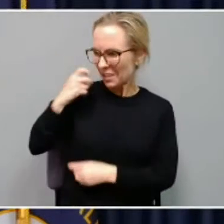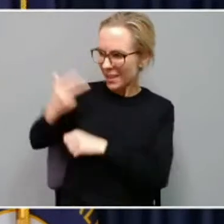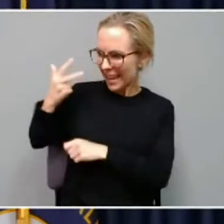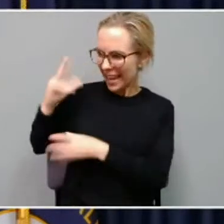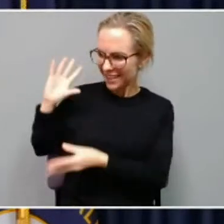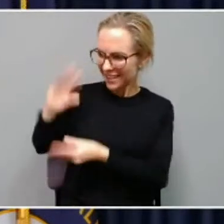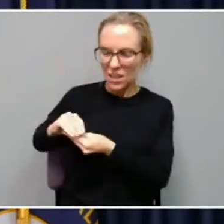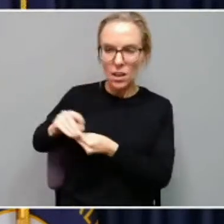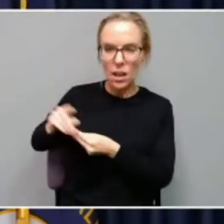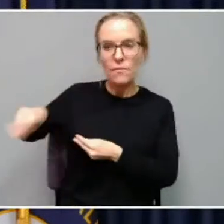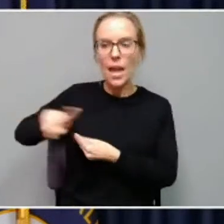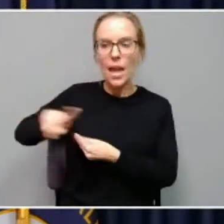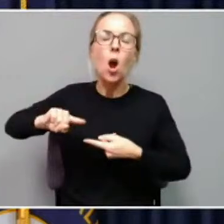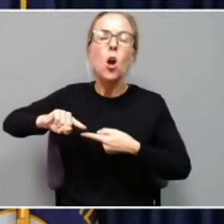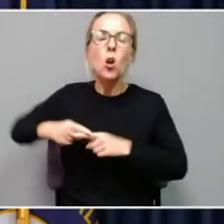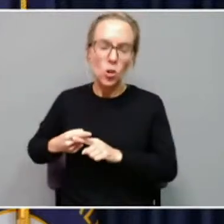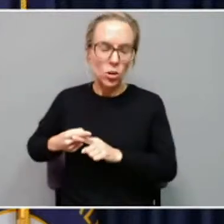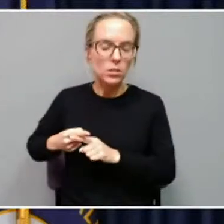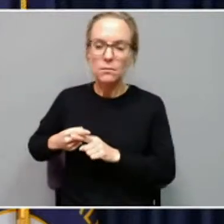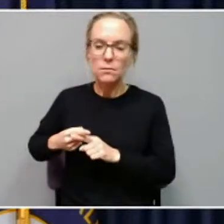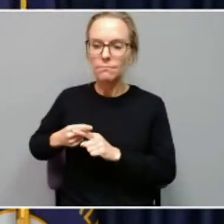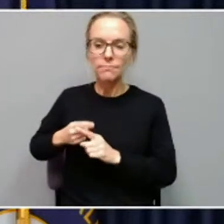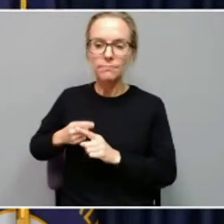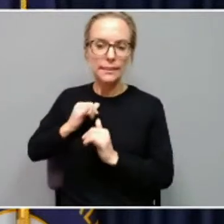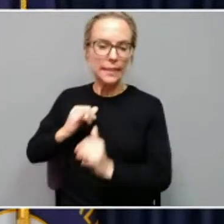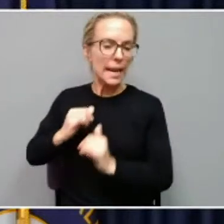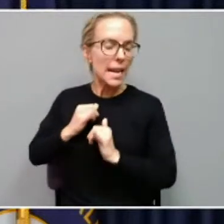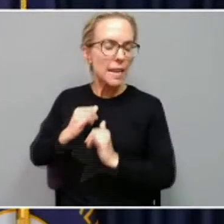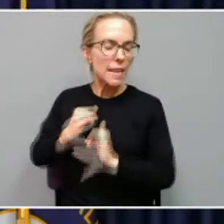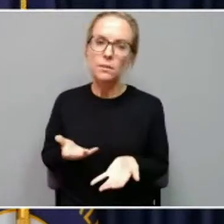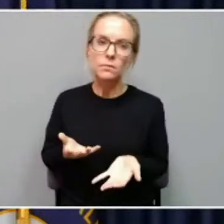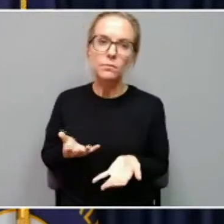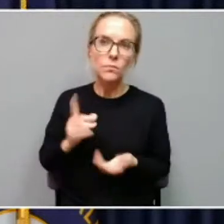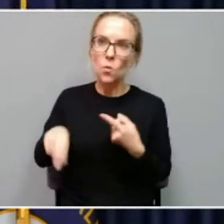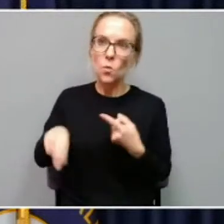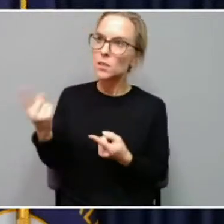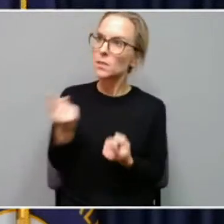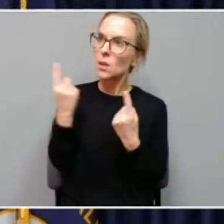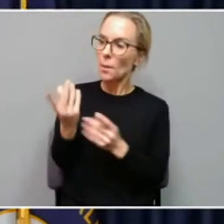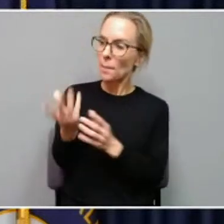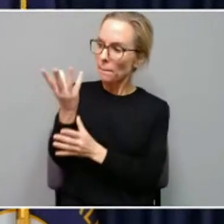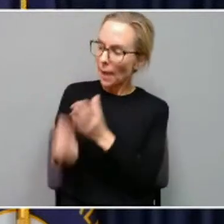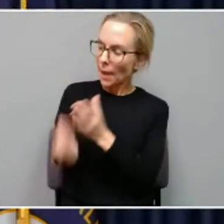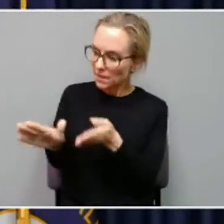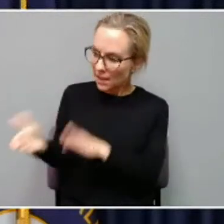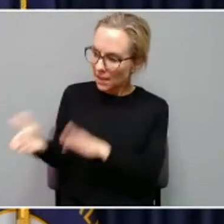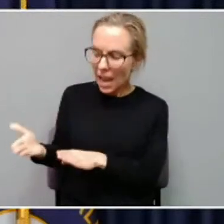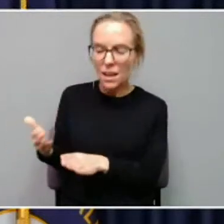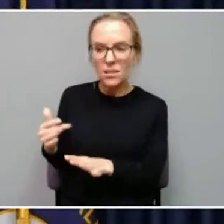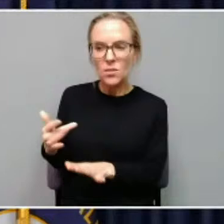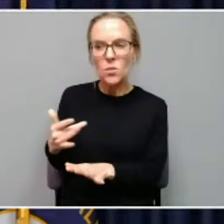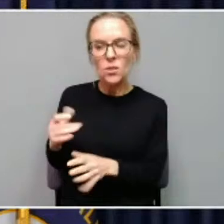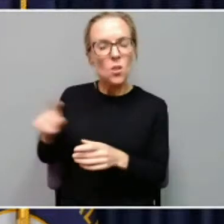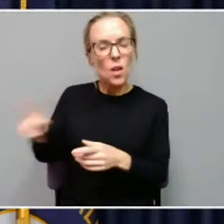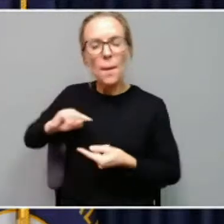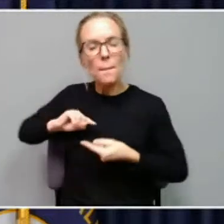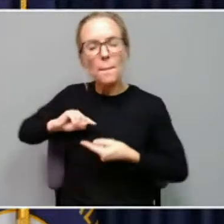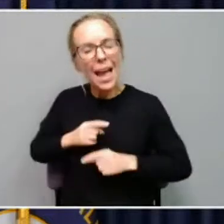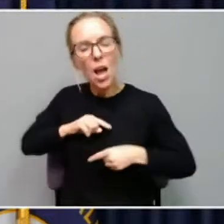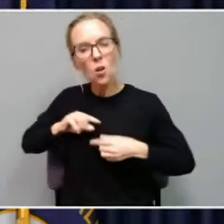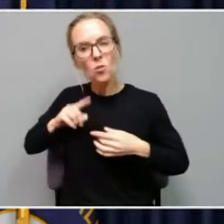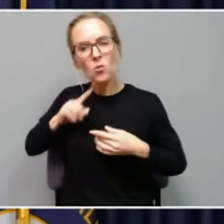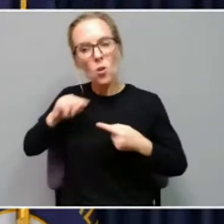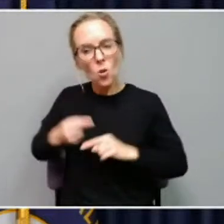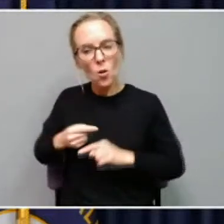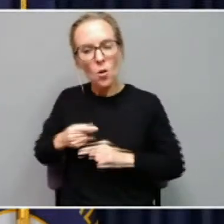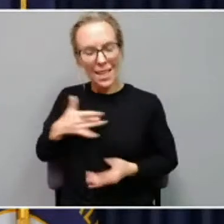hurt the way that you hurt when someone passed away. And you can prevent that hurt. I mean, remember it, feel it. You